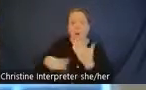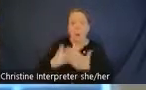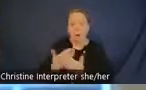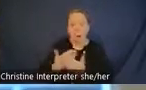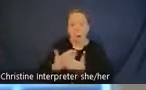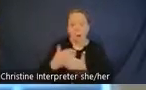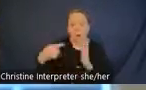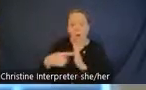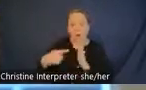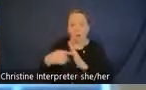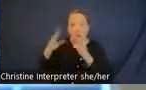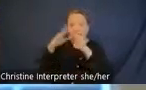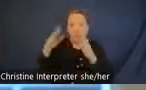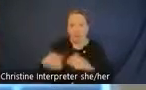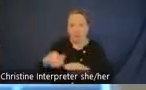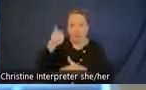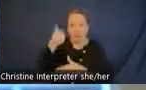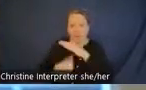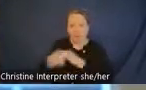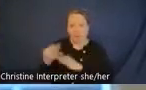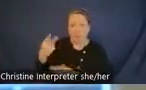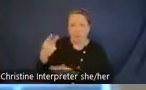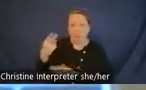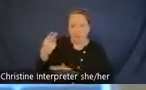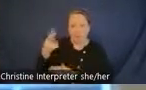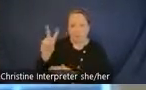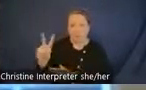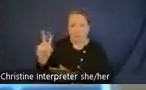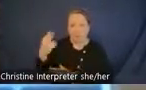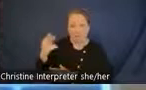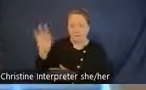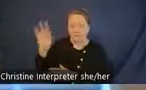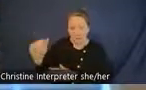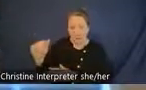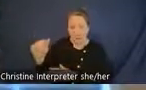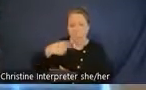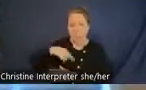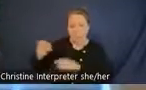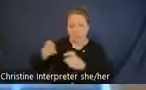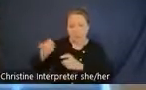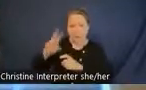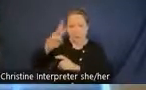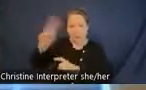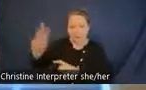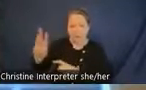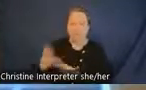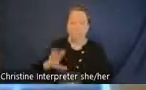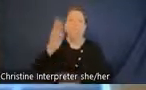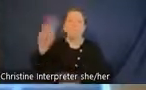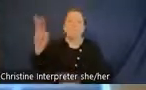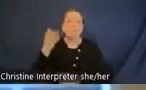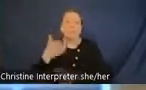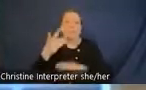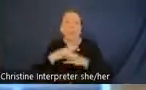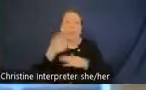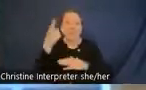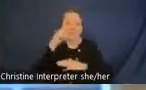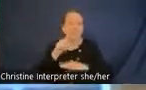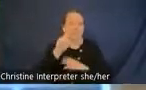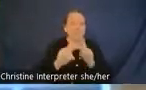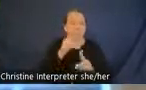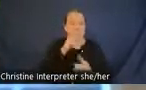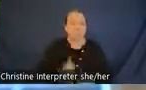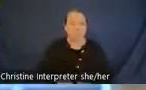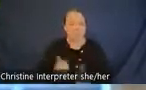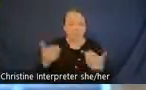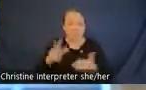that VHFA manages that website. And this website is out there for Vermonters to have a tool for making more